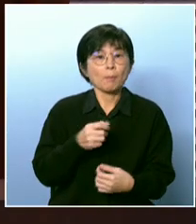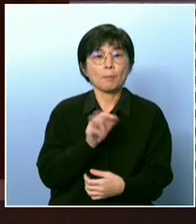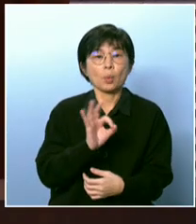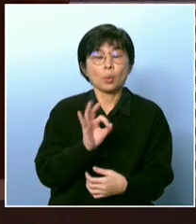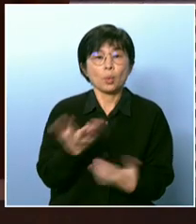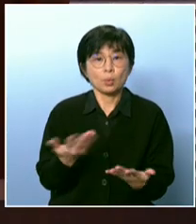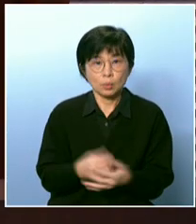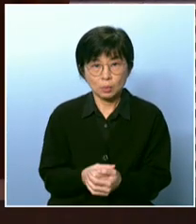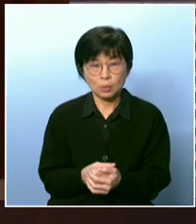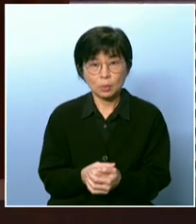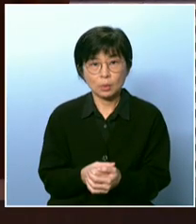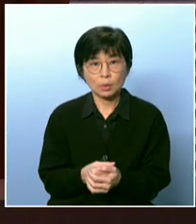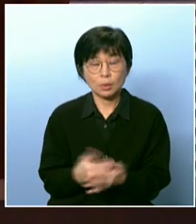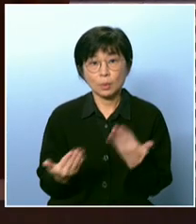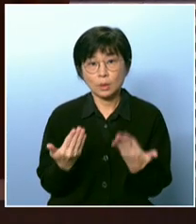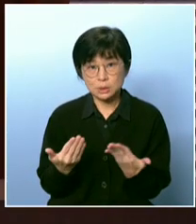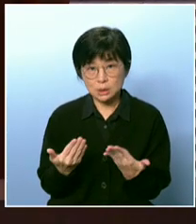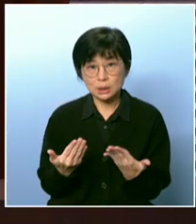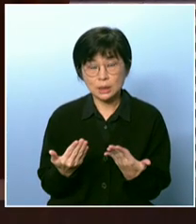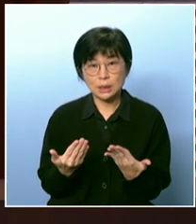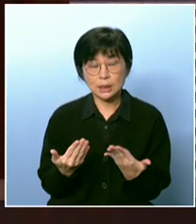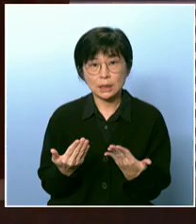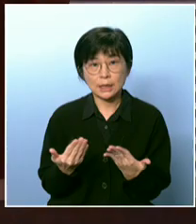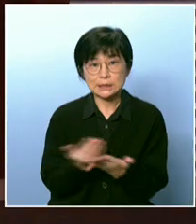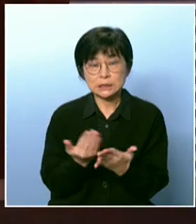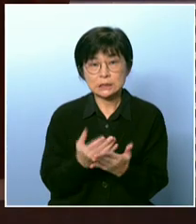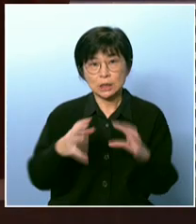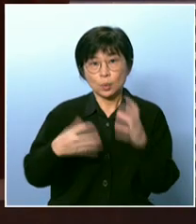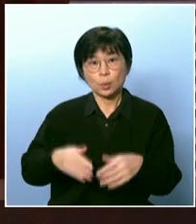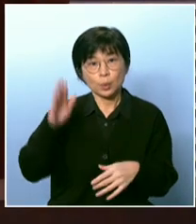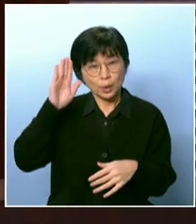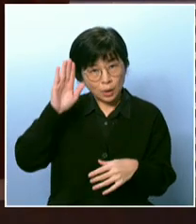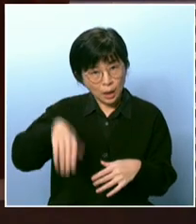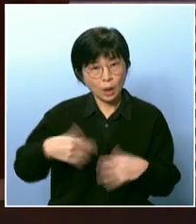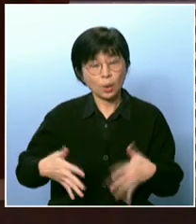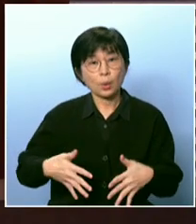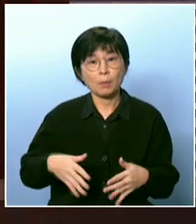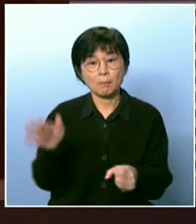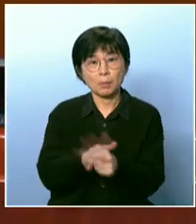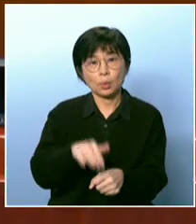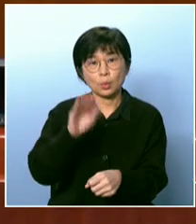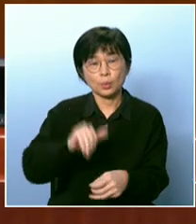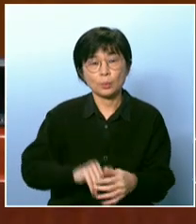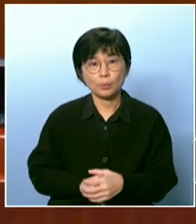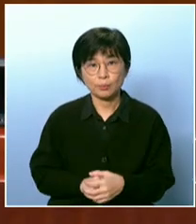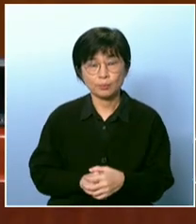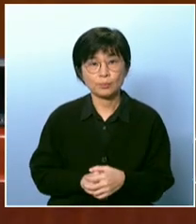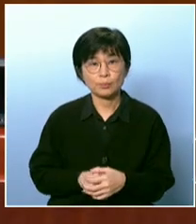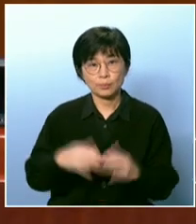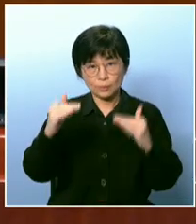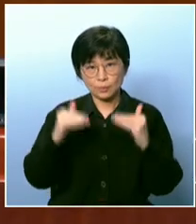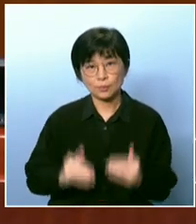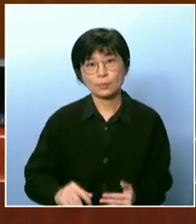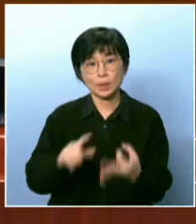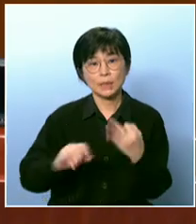such information on hand, especially for the 10th batch. We can provide such information after the